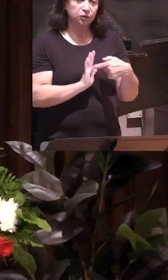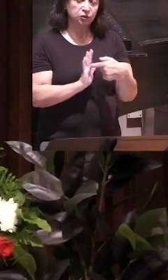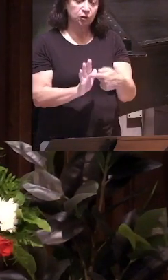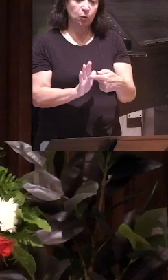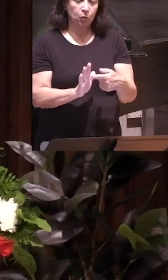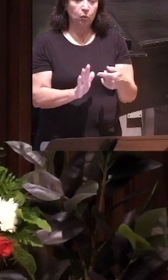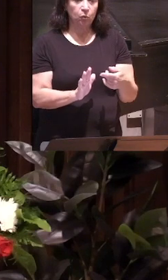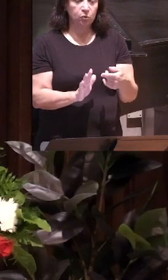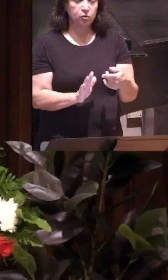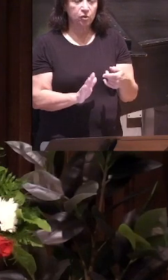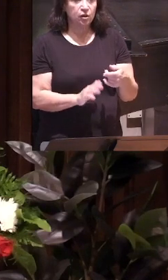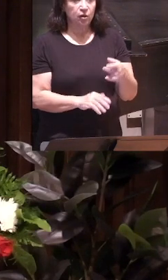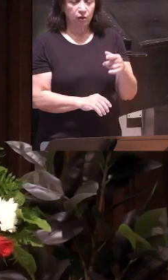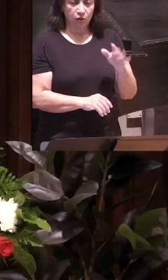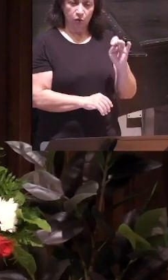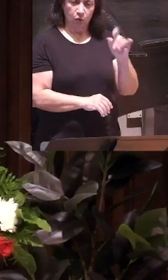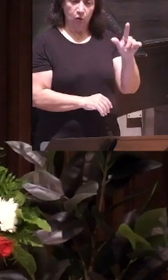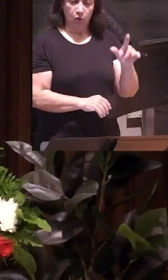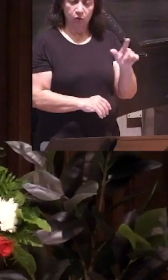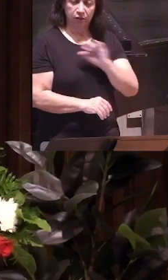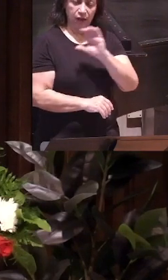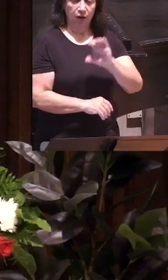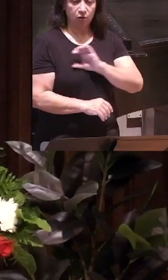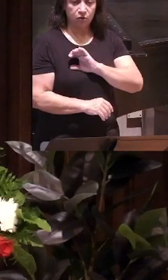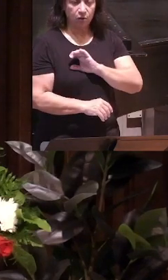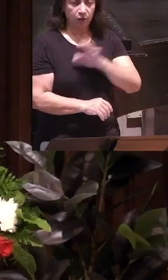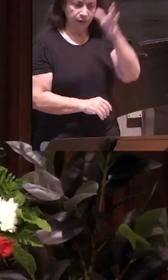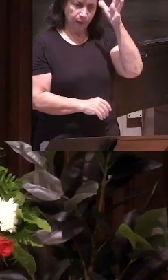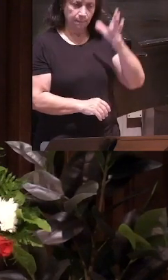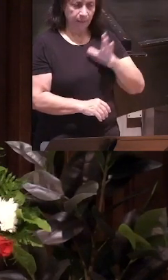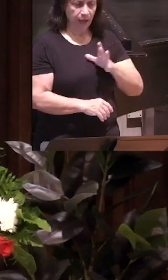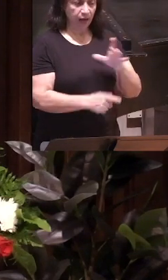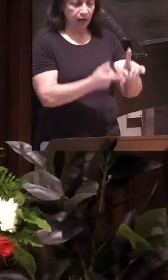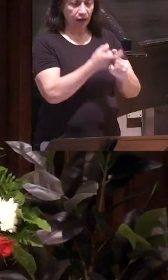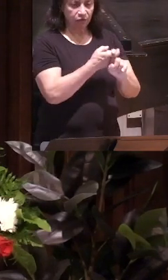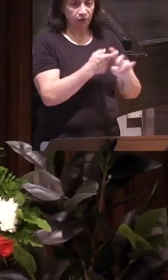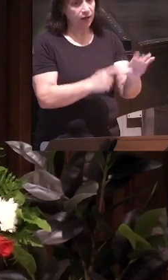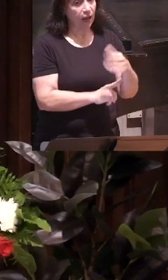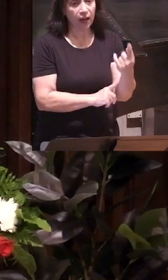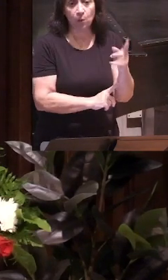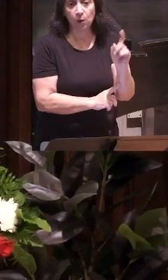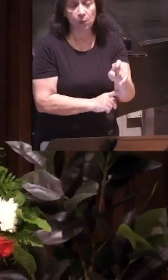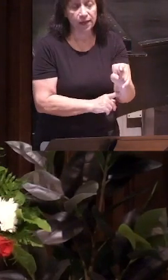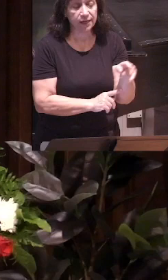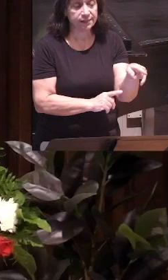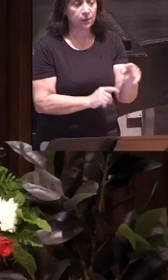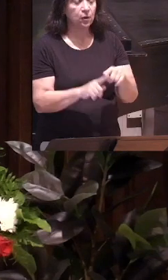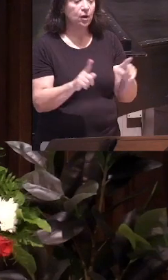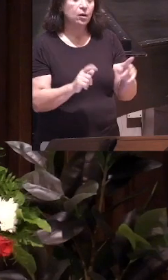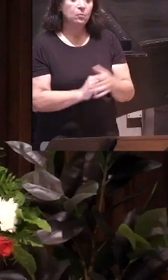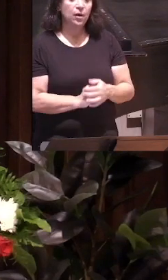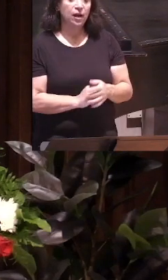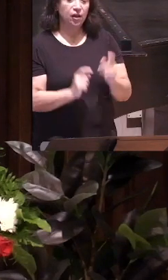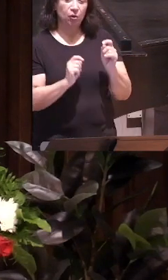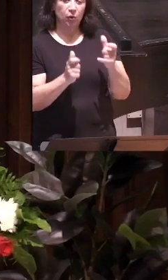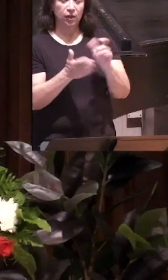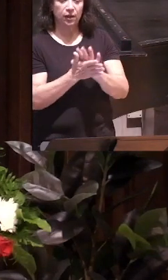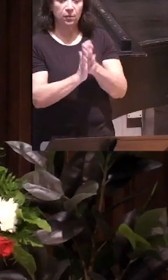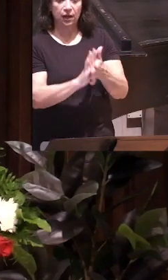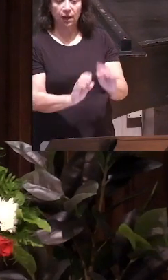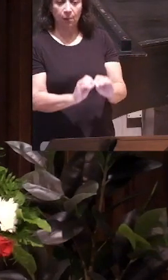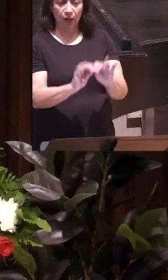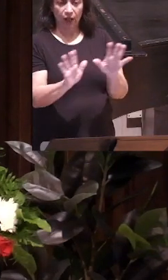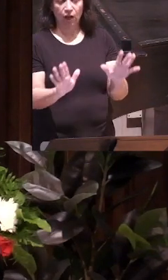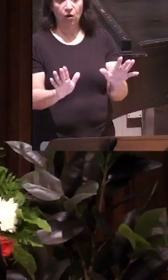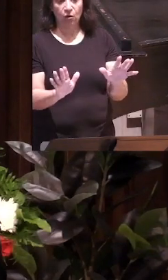of who Earl is as a man and as a friend to anyone in need, but it quickly became clear to